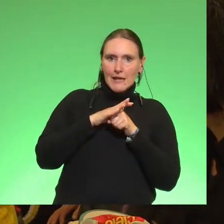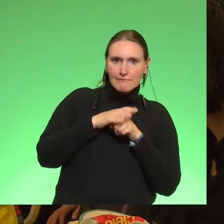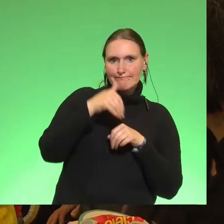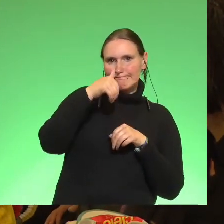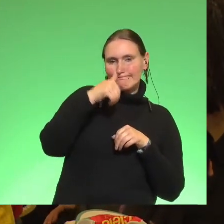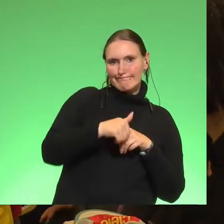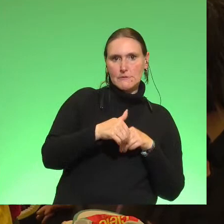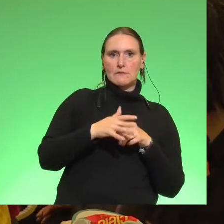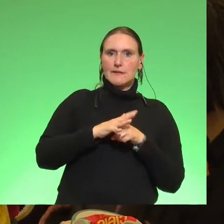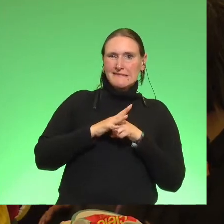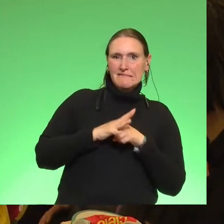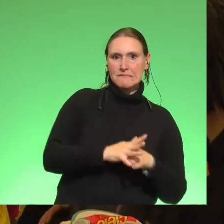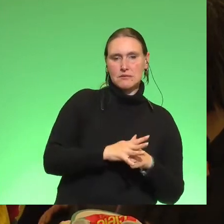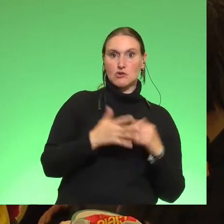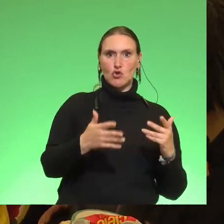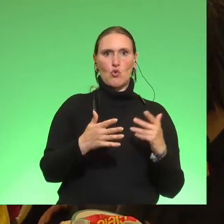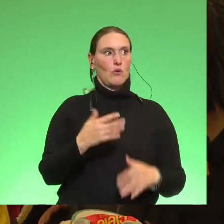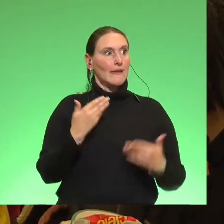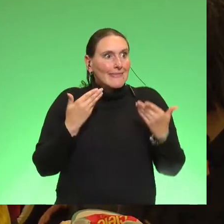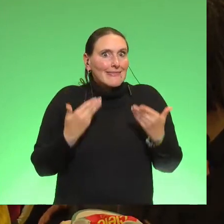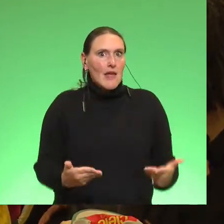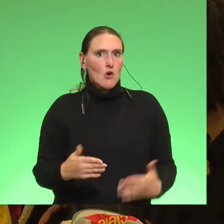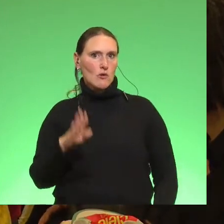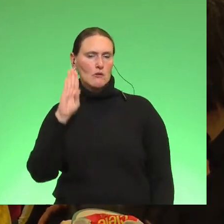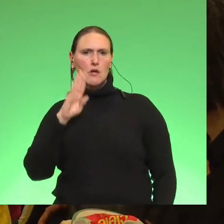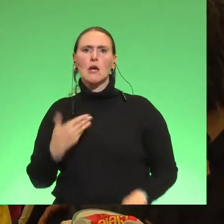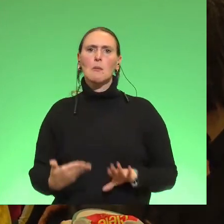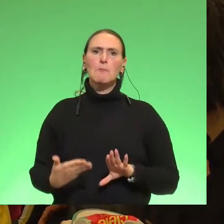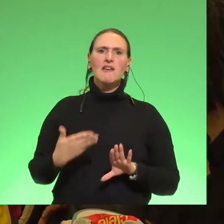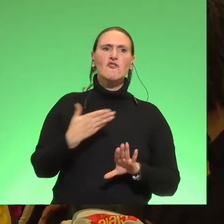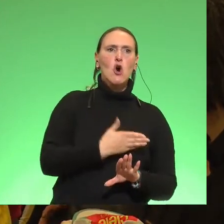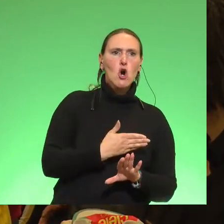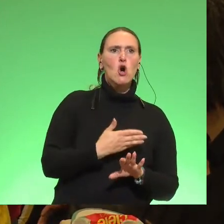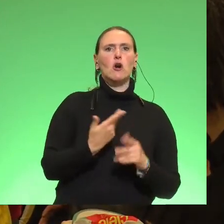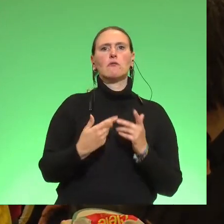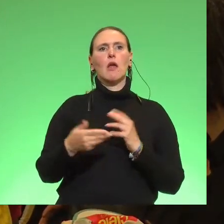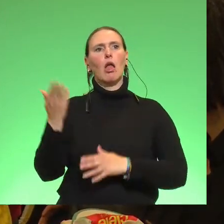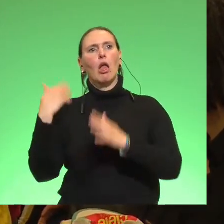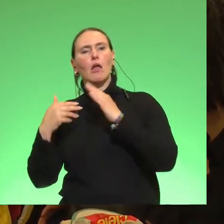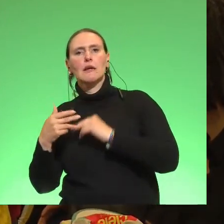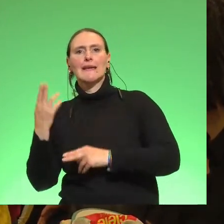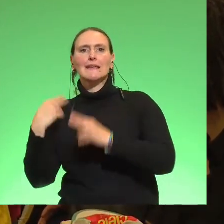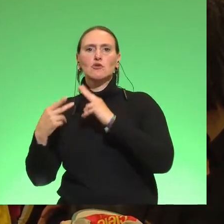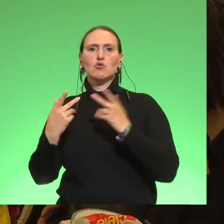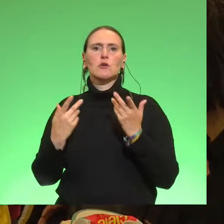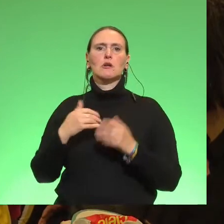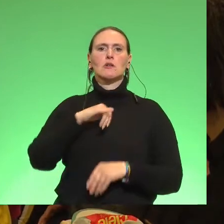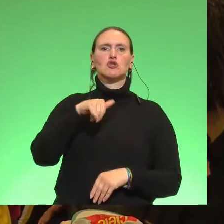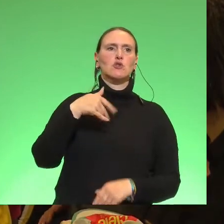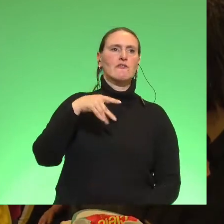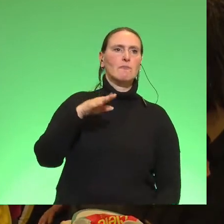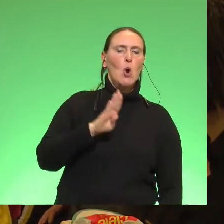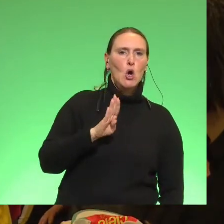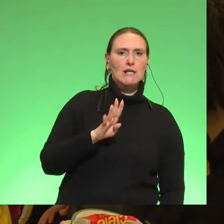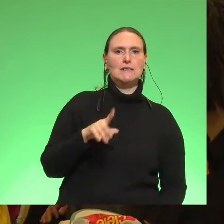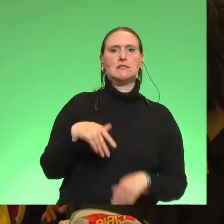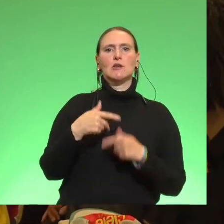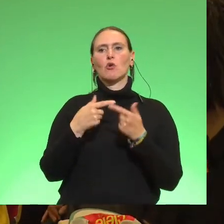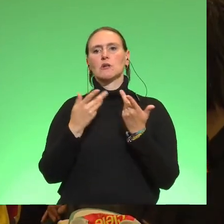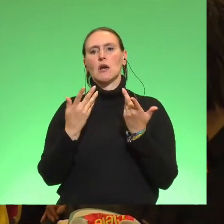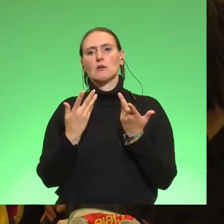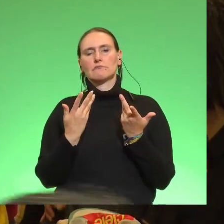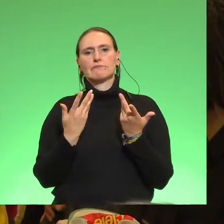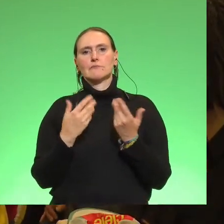often, I think of Johan Grimon Perez' Dial History, or Joseph Beuys, or Harun Farocki,